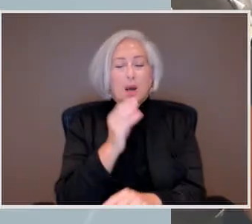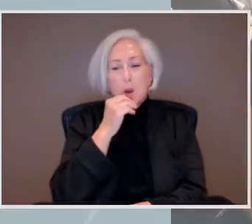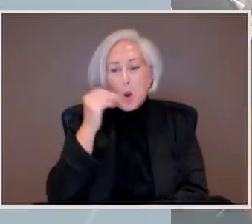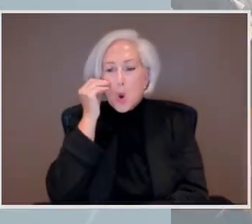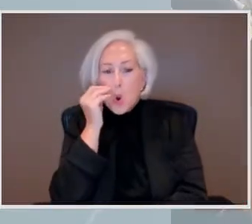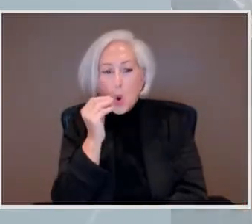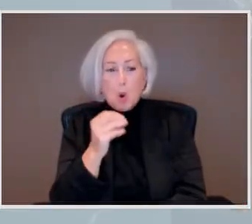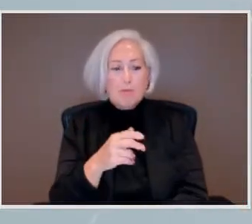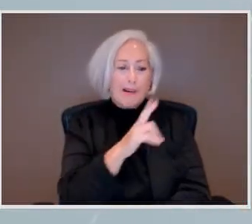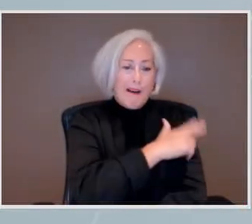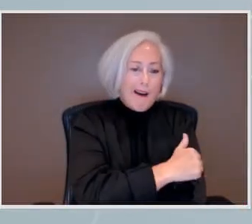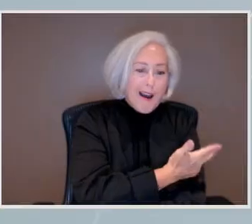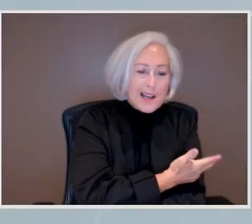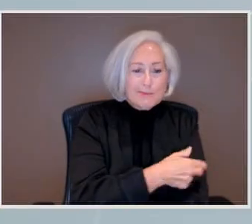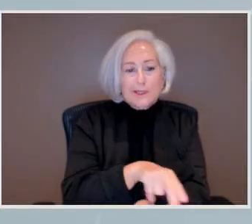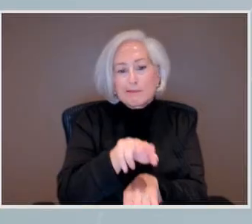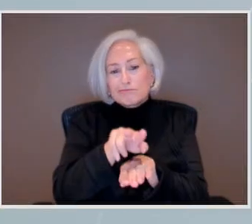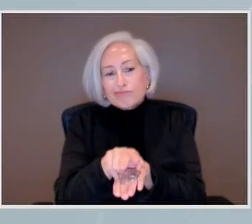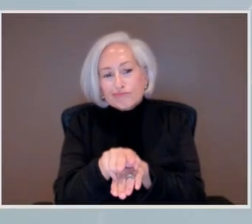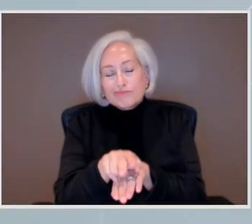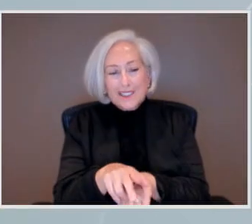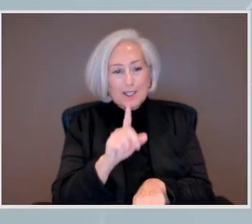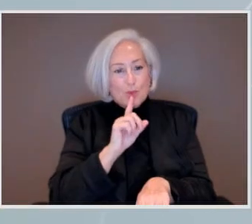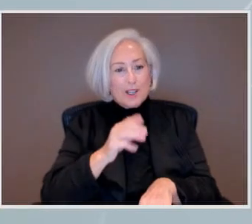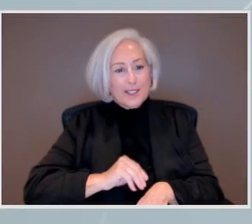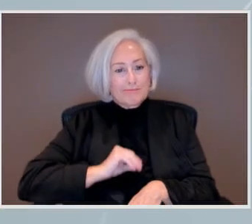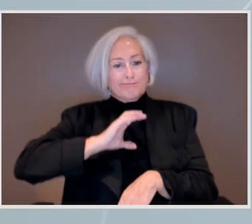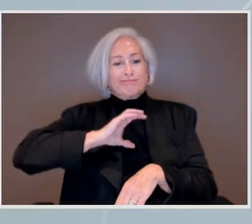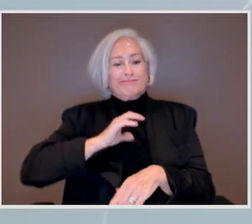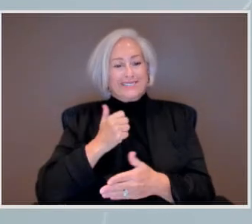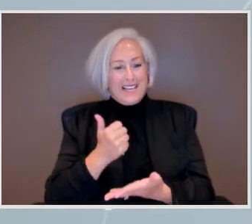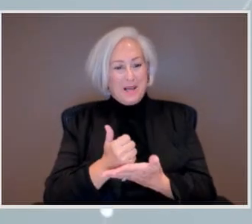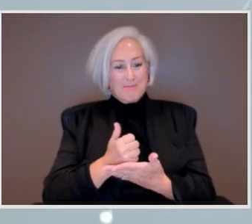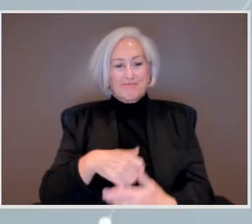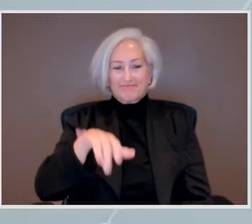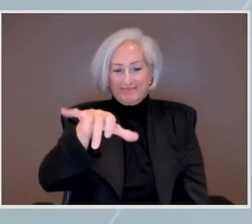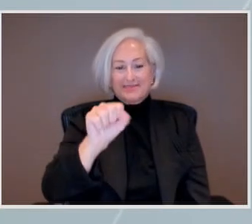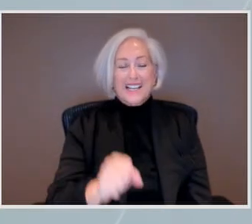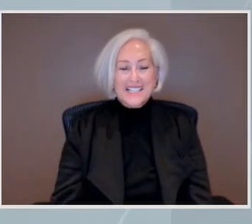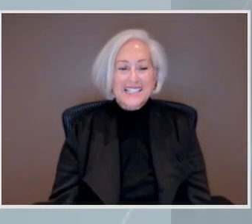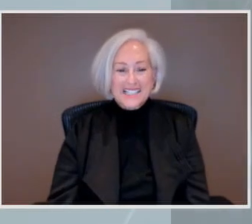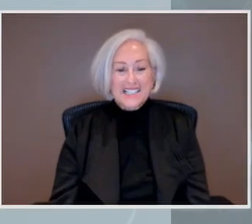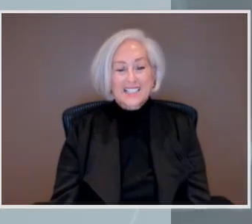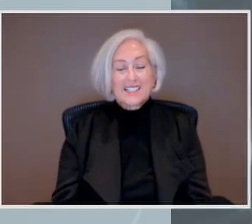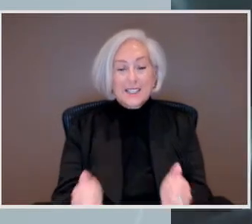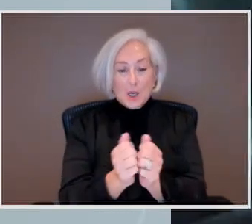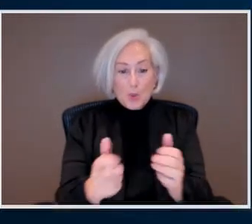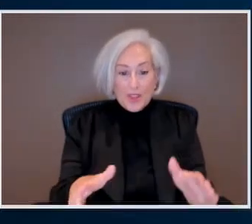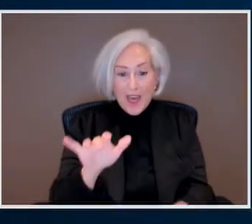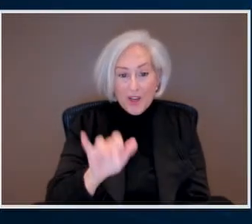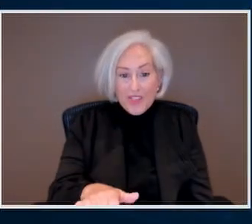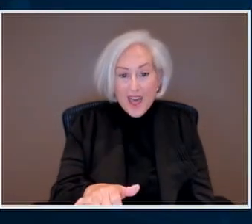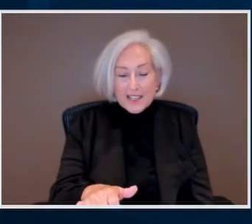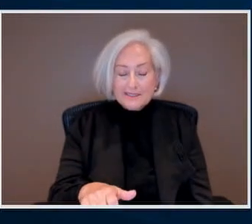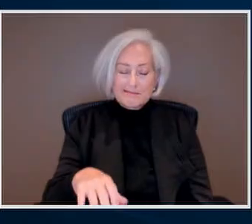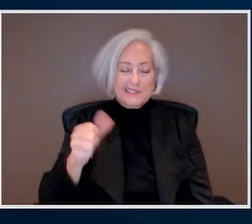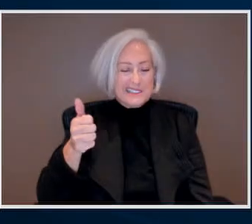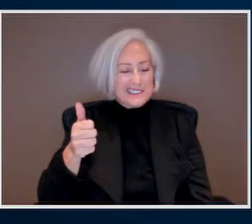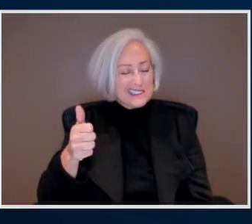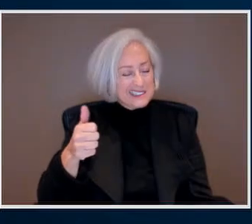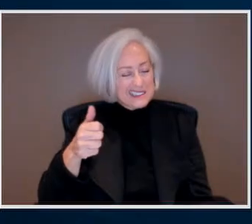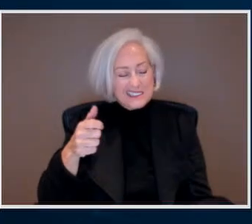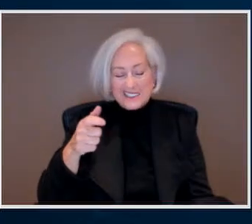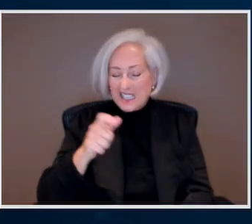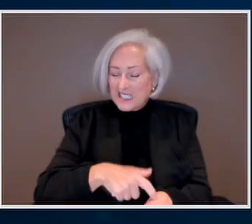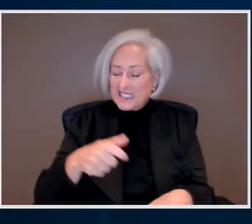have just really helped with boost your morale. It was a huge help. I mean, without that, it would have been 10 times harder. I would imagine. I'm super